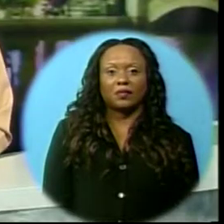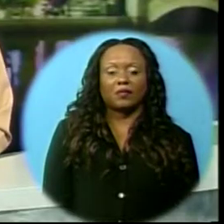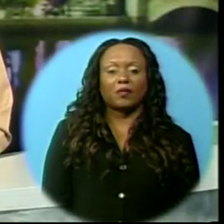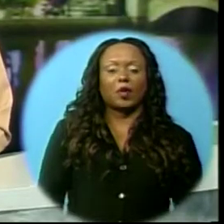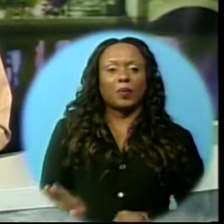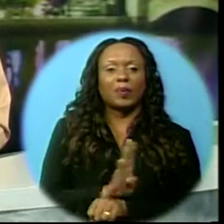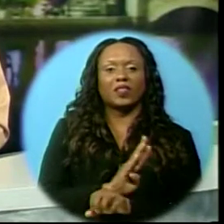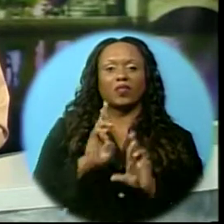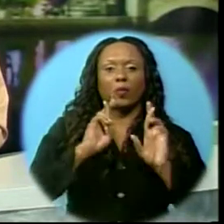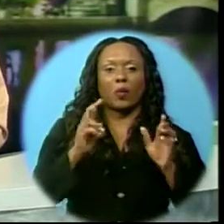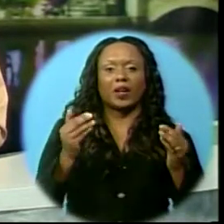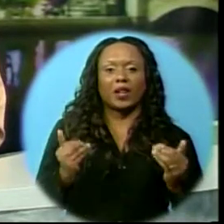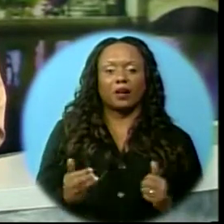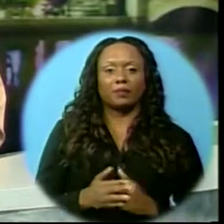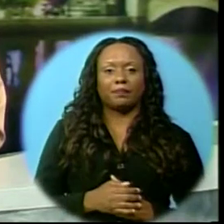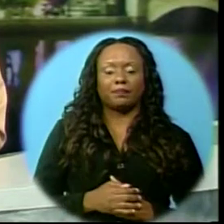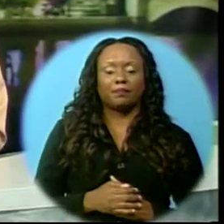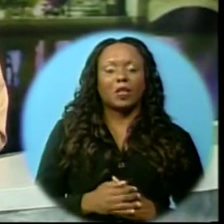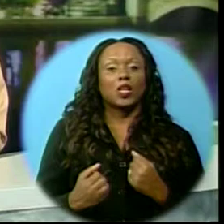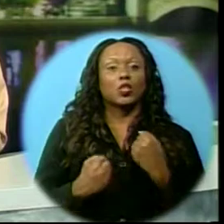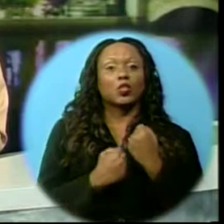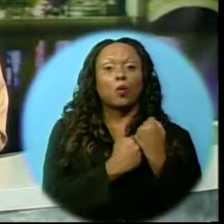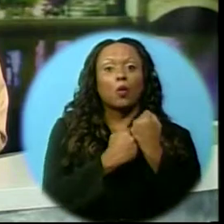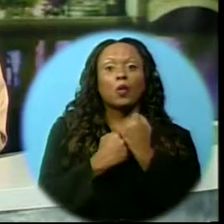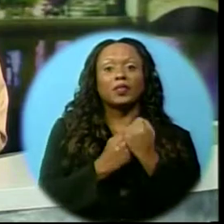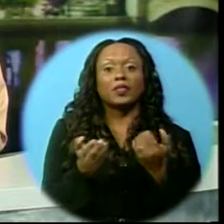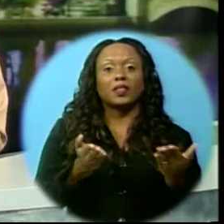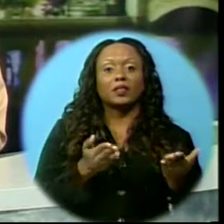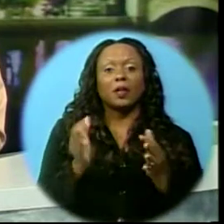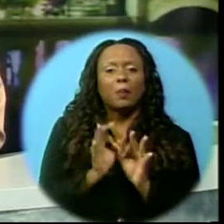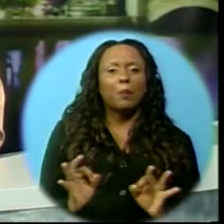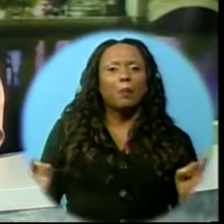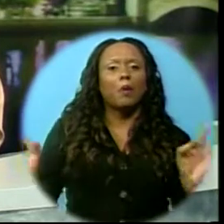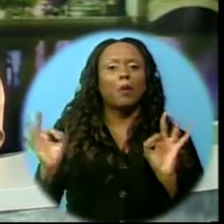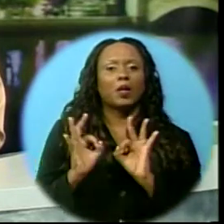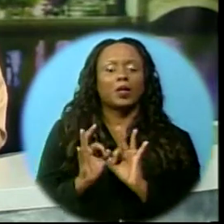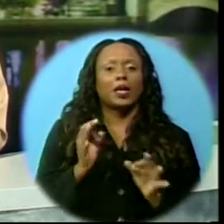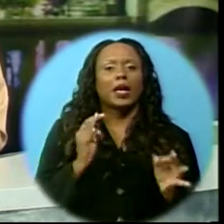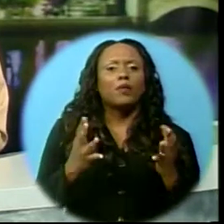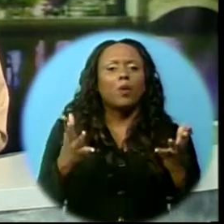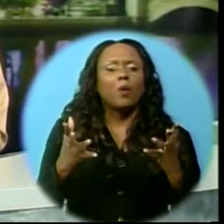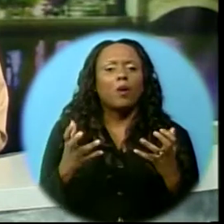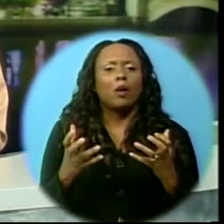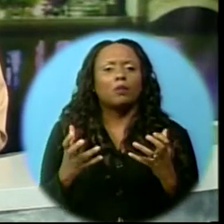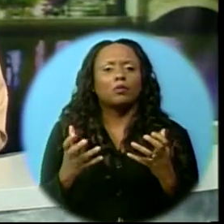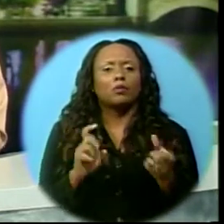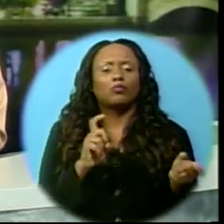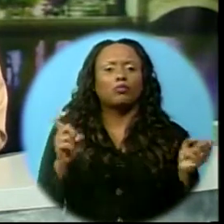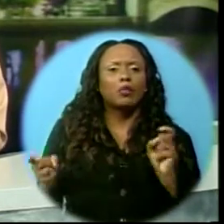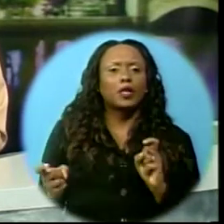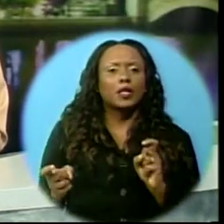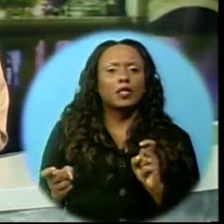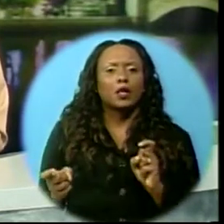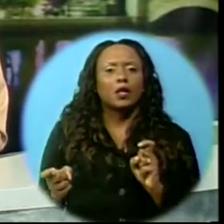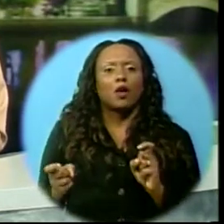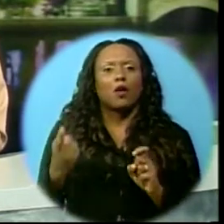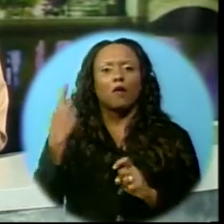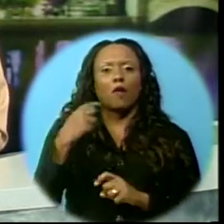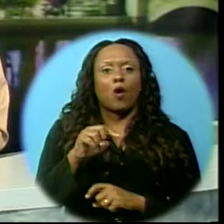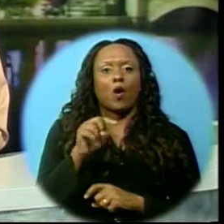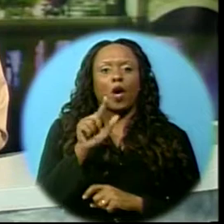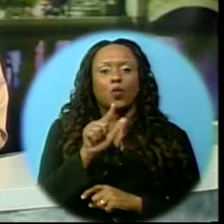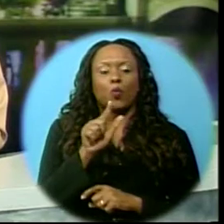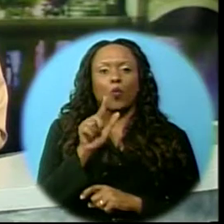In tonight's business, we hear that support services will be crucial in Barbados adapting to a 24/7 working